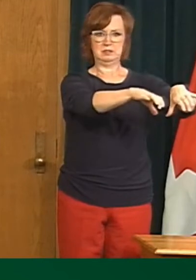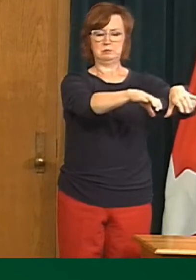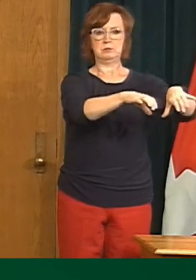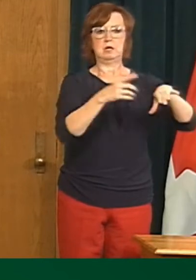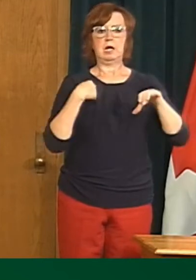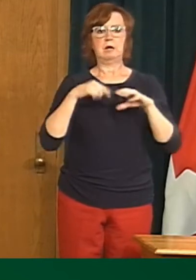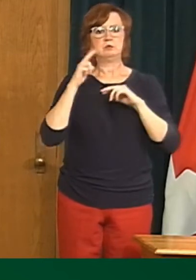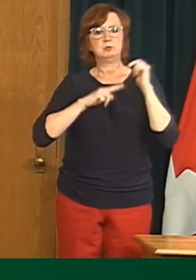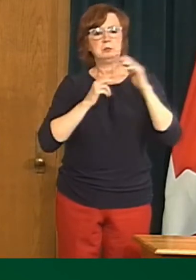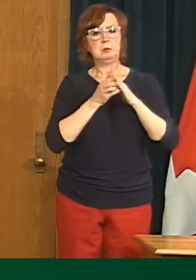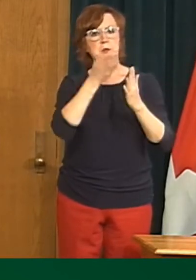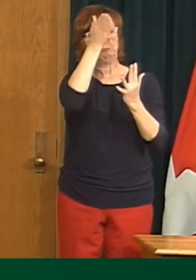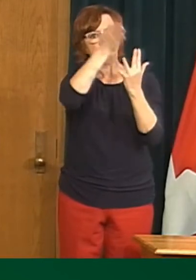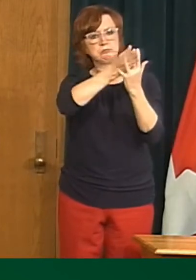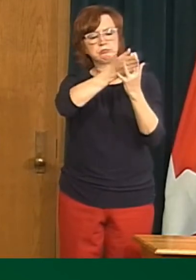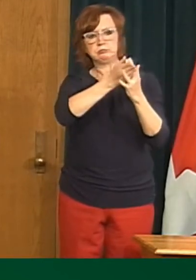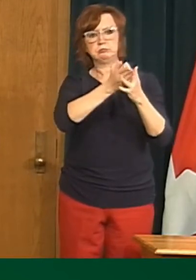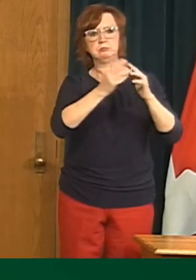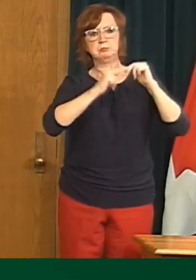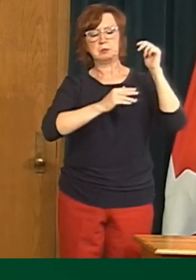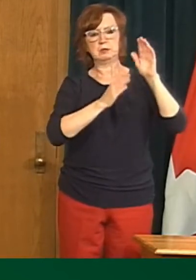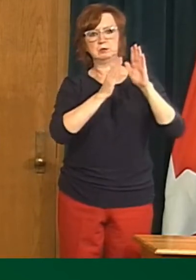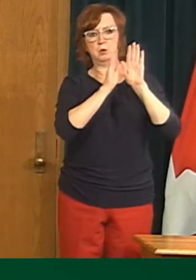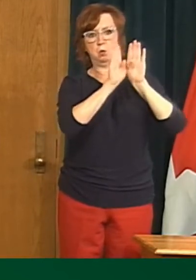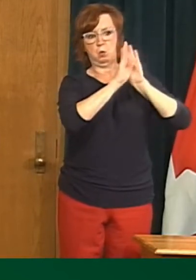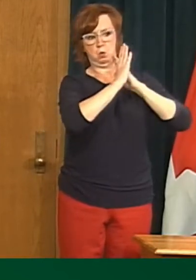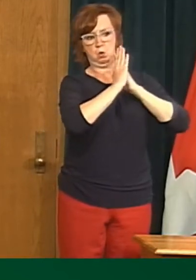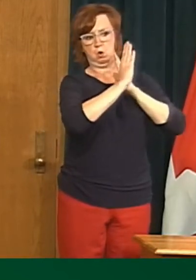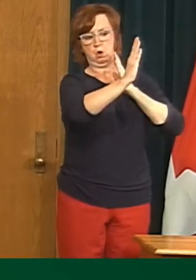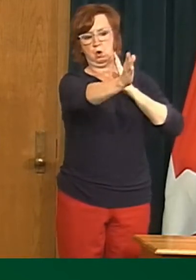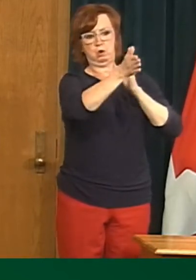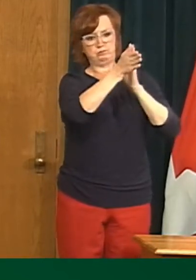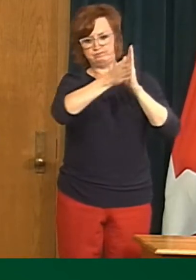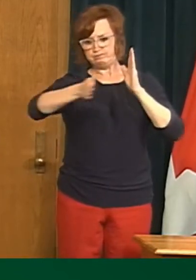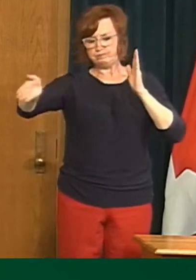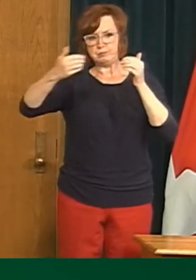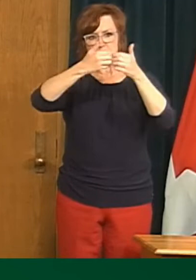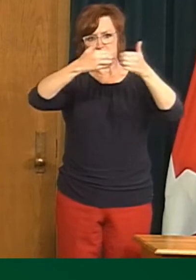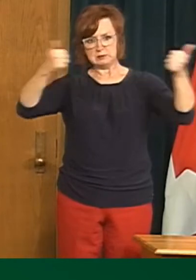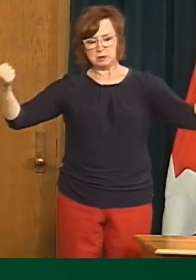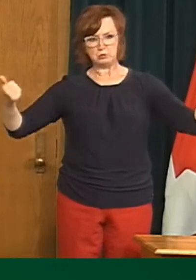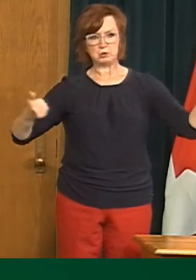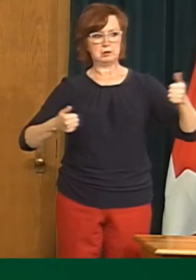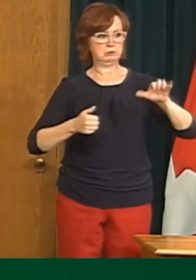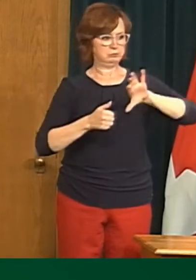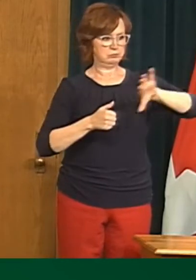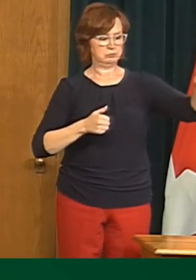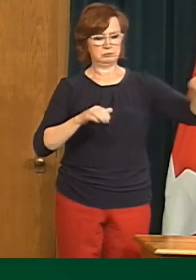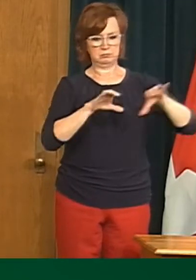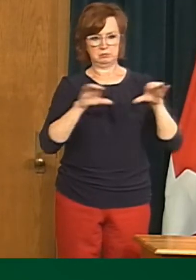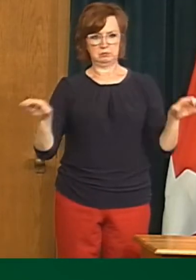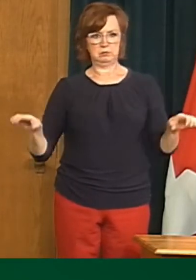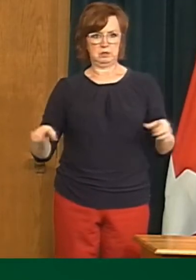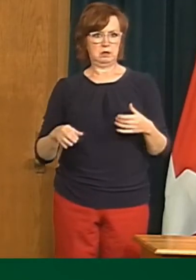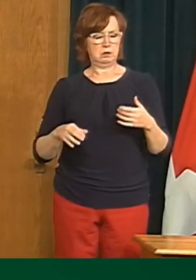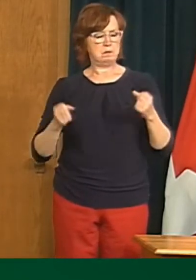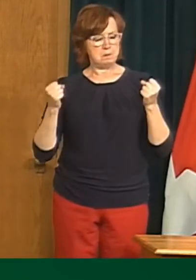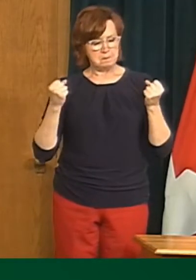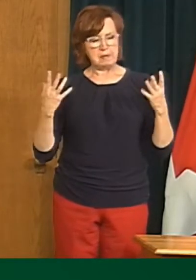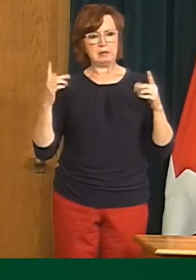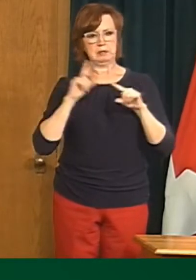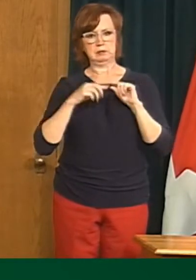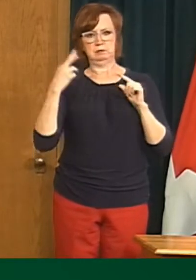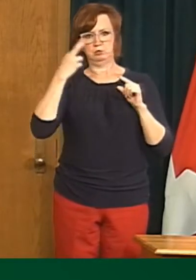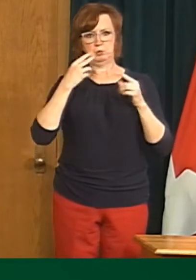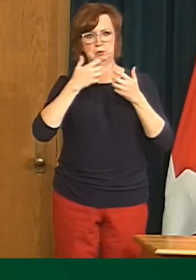because all those things can vary. Scott, did I miss anything there? No, I think you spoke to everything that I would have spoke to,